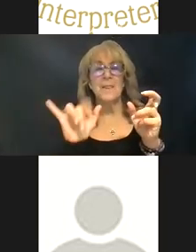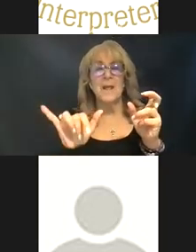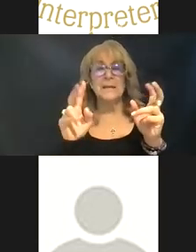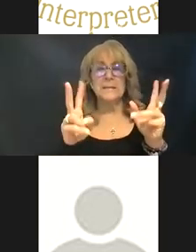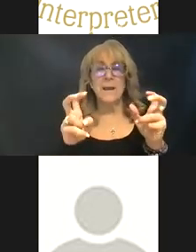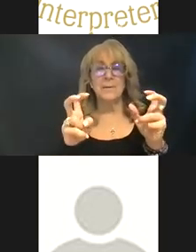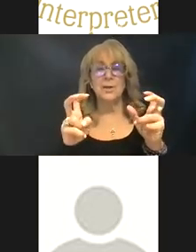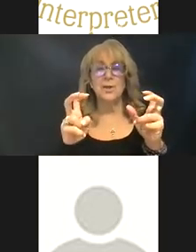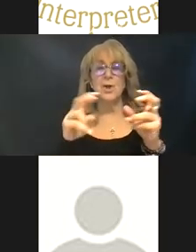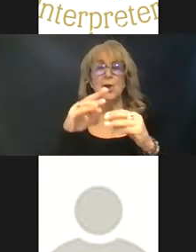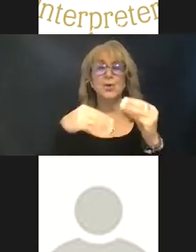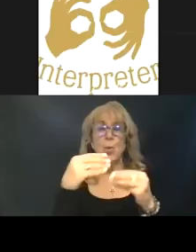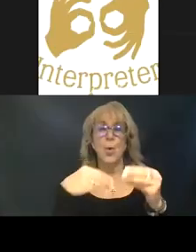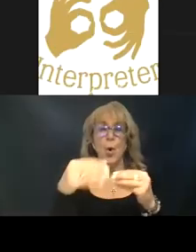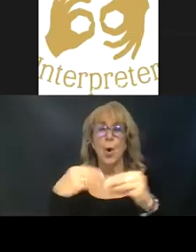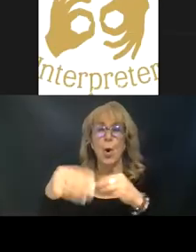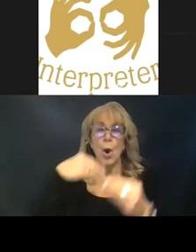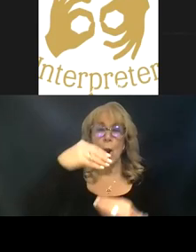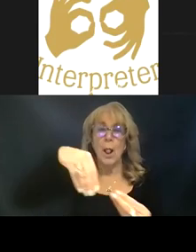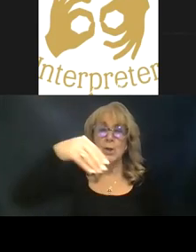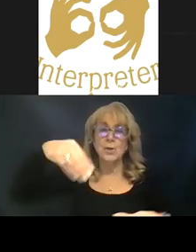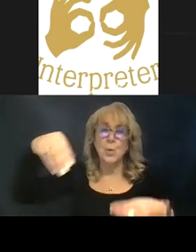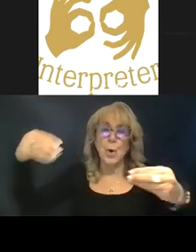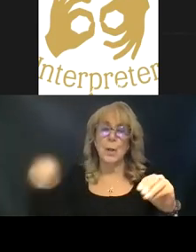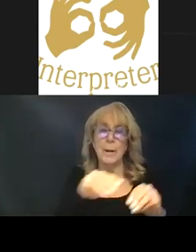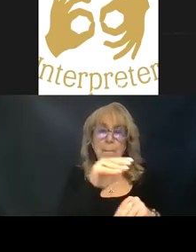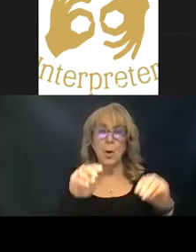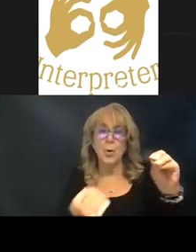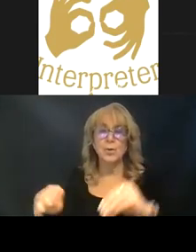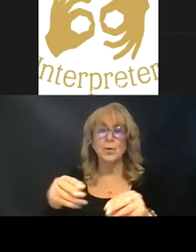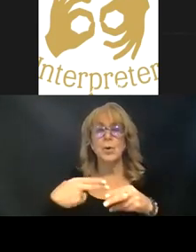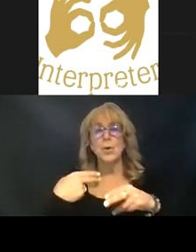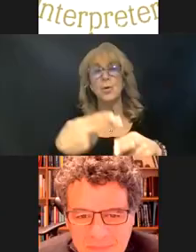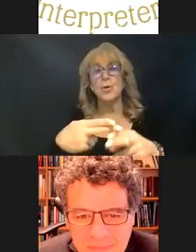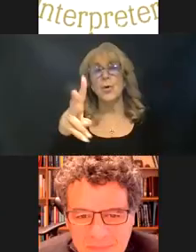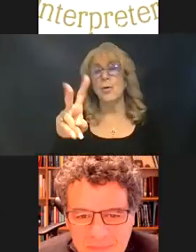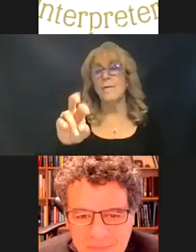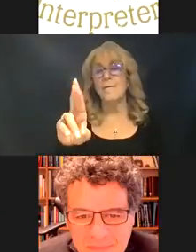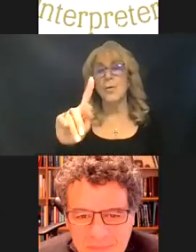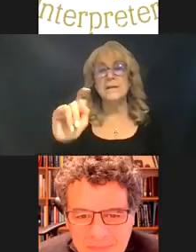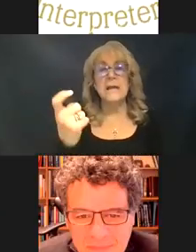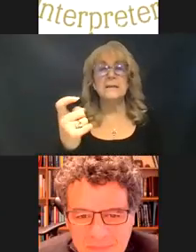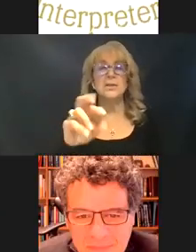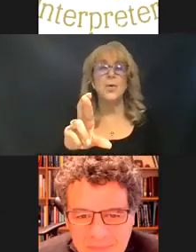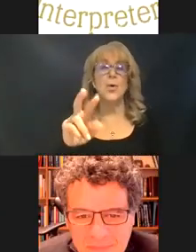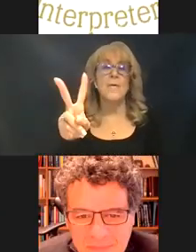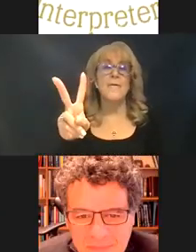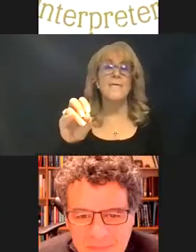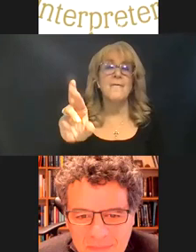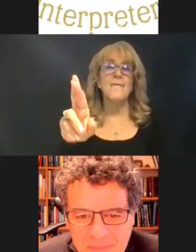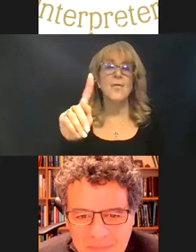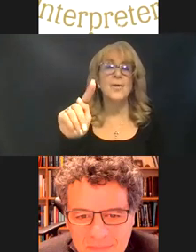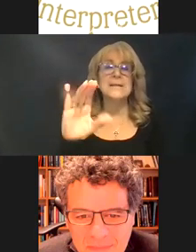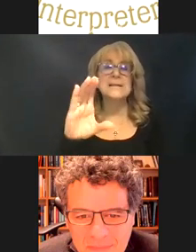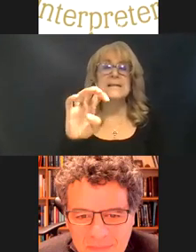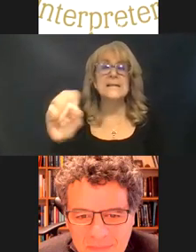swirling motions, where we introduce a new term to you called a vortex or vortices. And to tell you about that, I'll turn it over